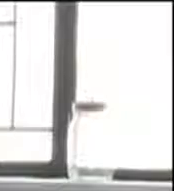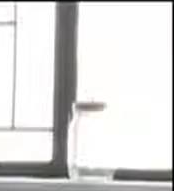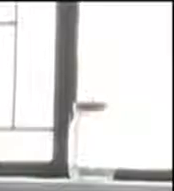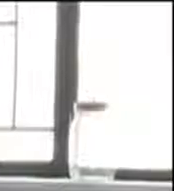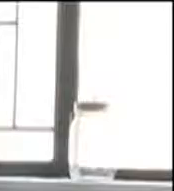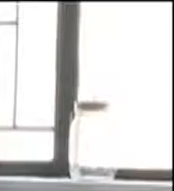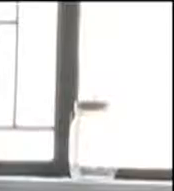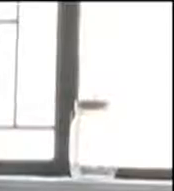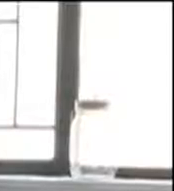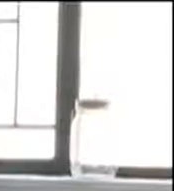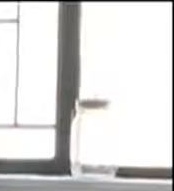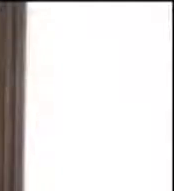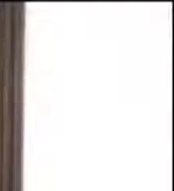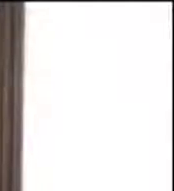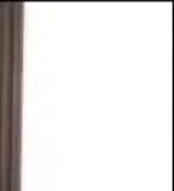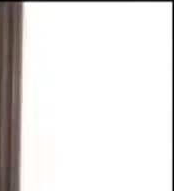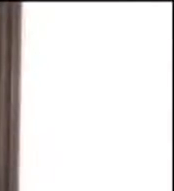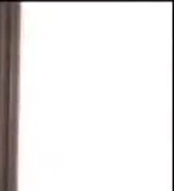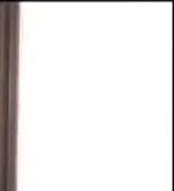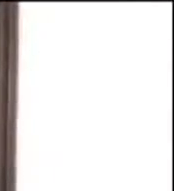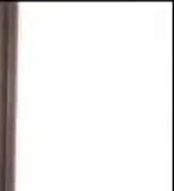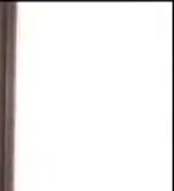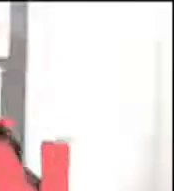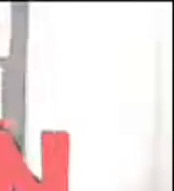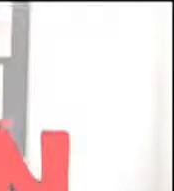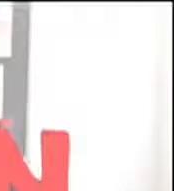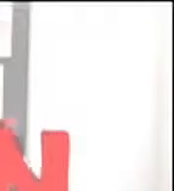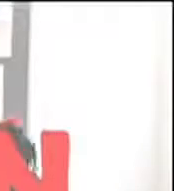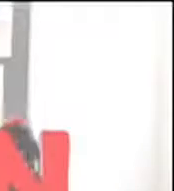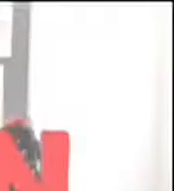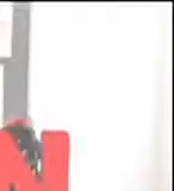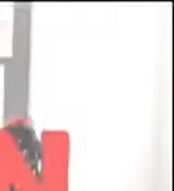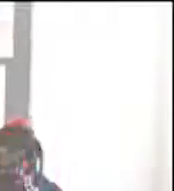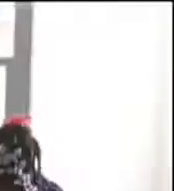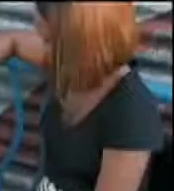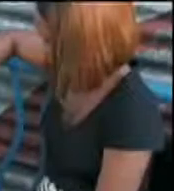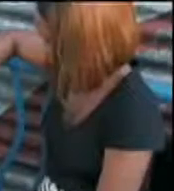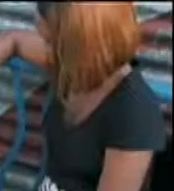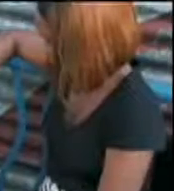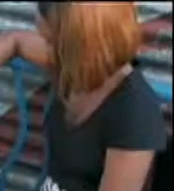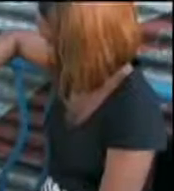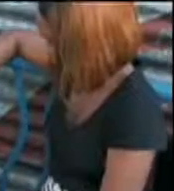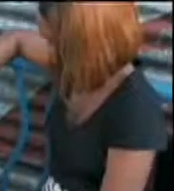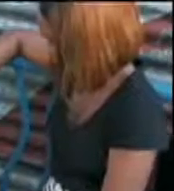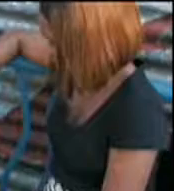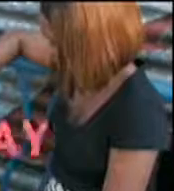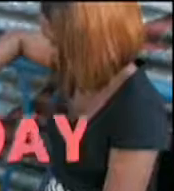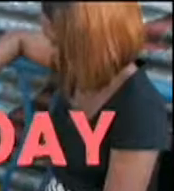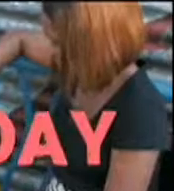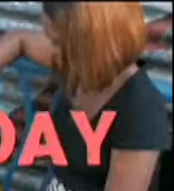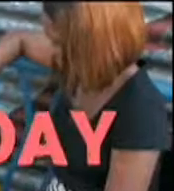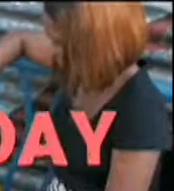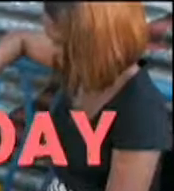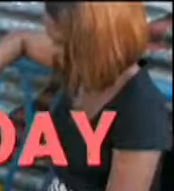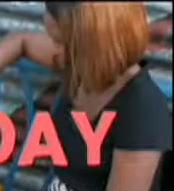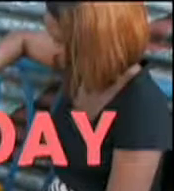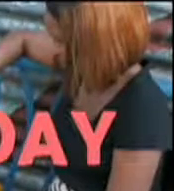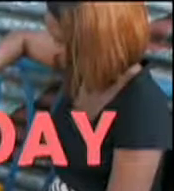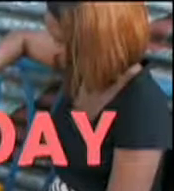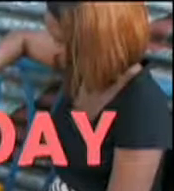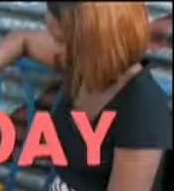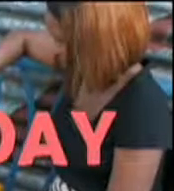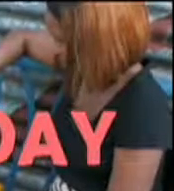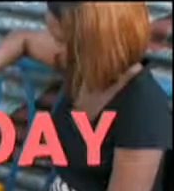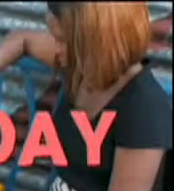invite learning in with One Africa TV's #LearnOn1 every weekday from 9 to 11 a.m. with